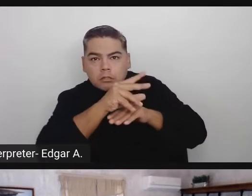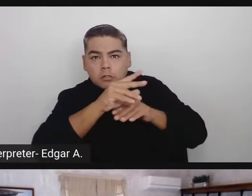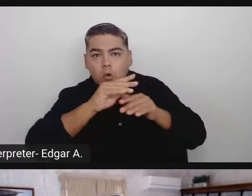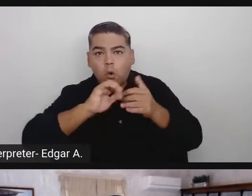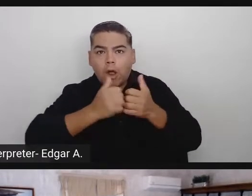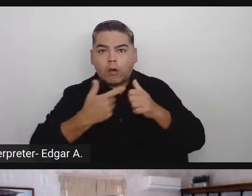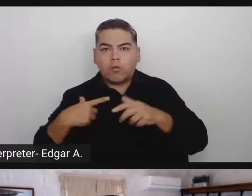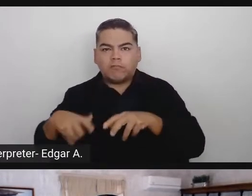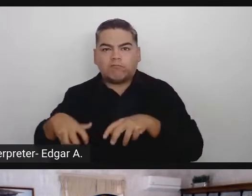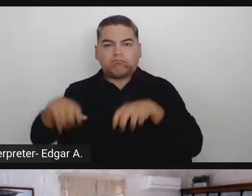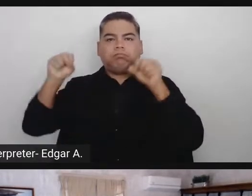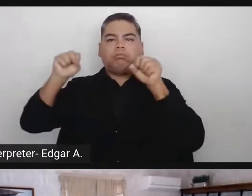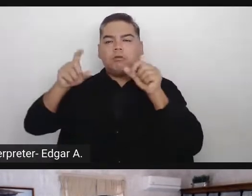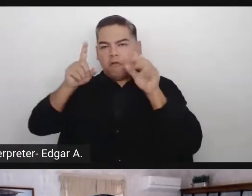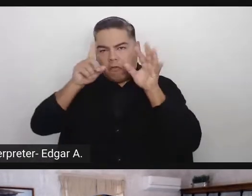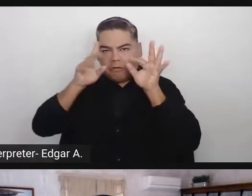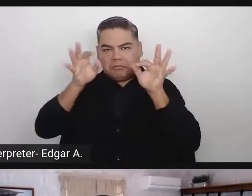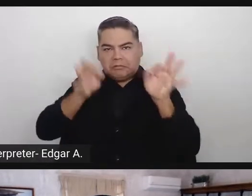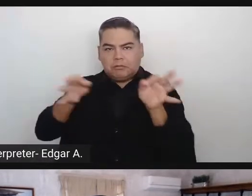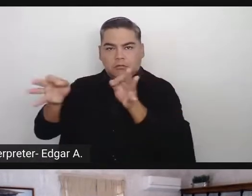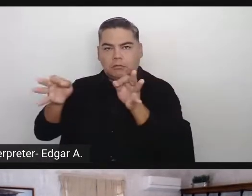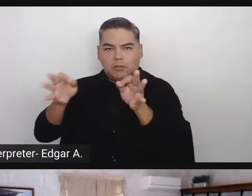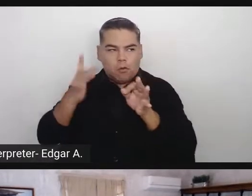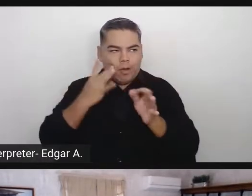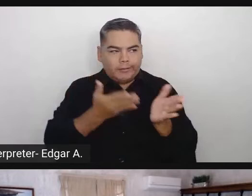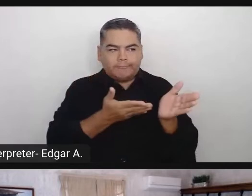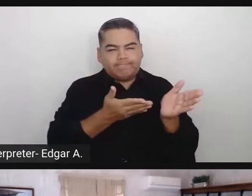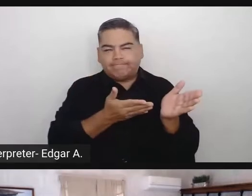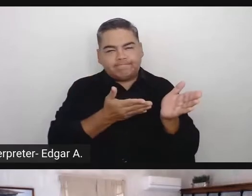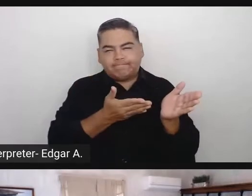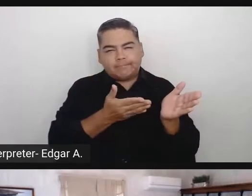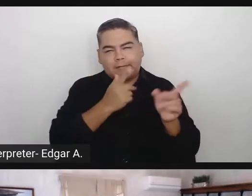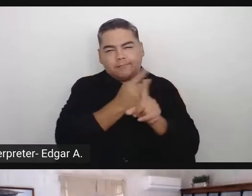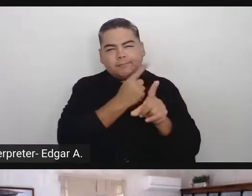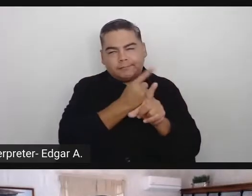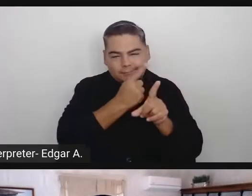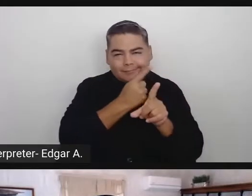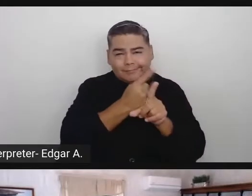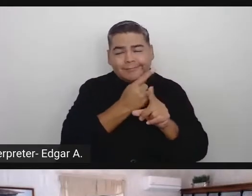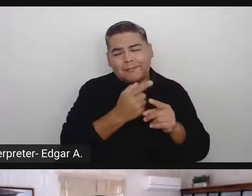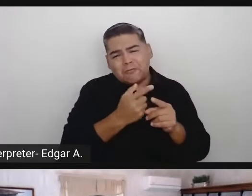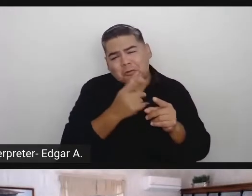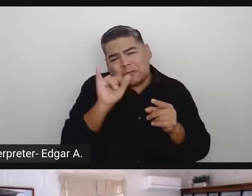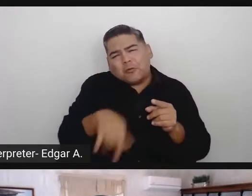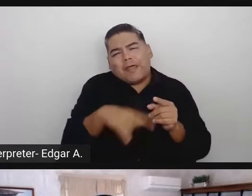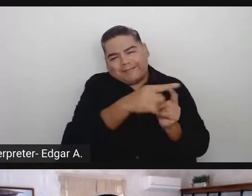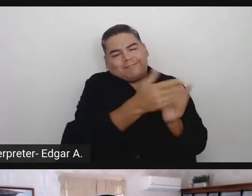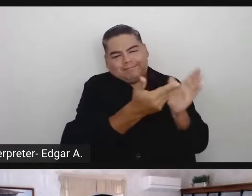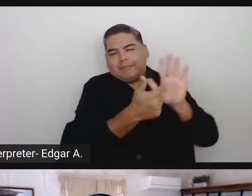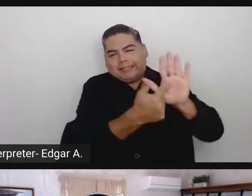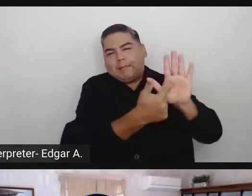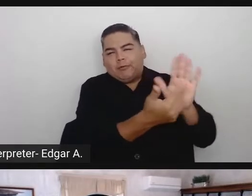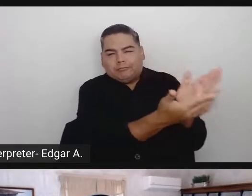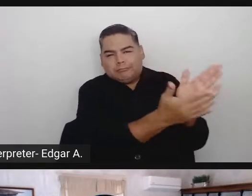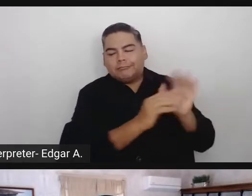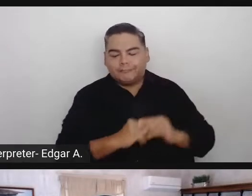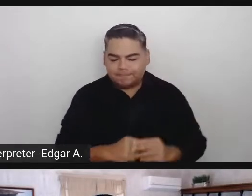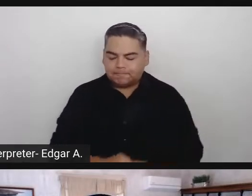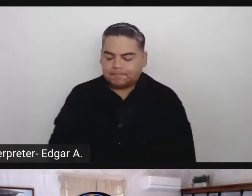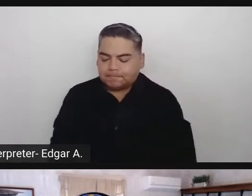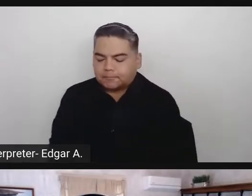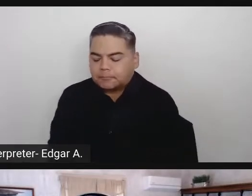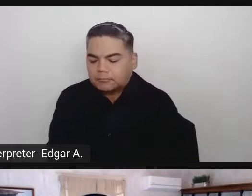because this can't go forward in this way, right? So let's dive in a little bit. I mentioned kind